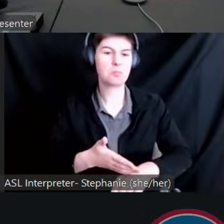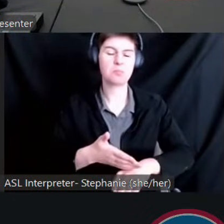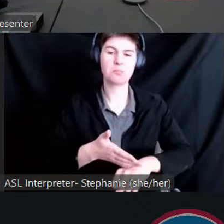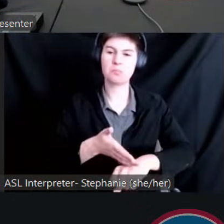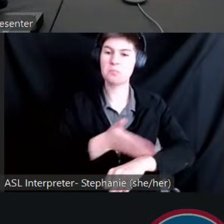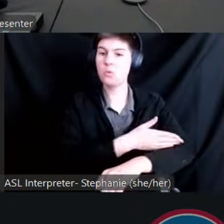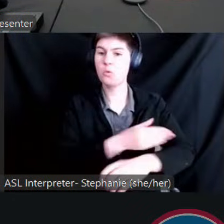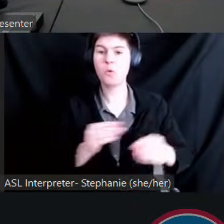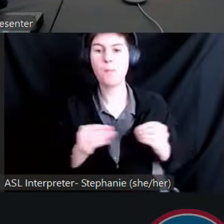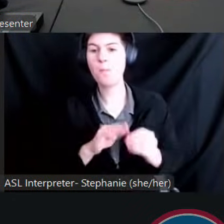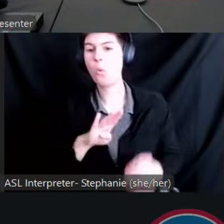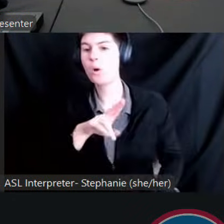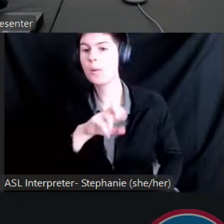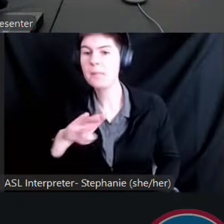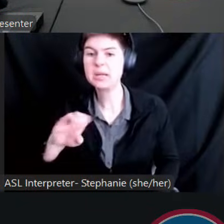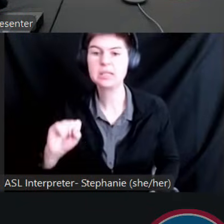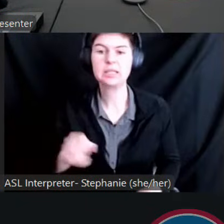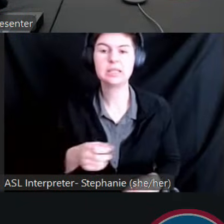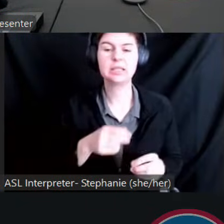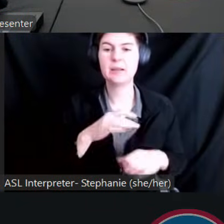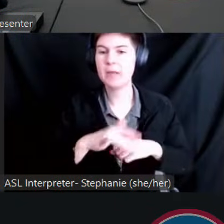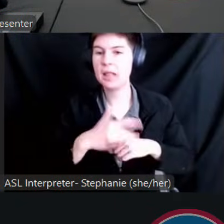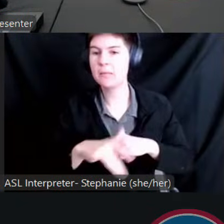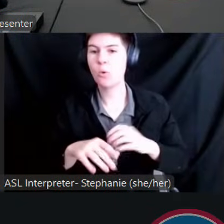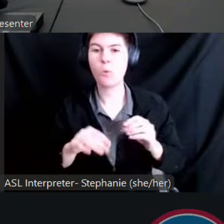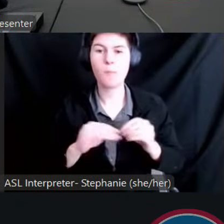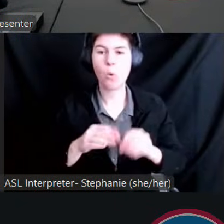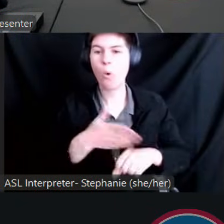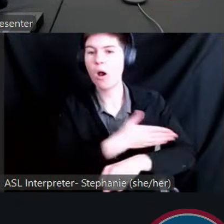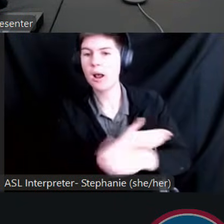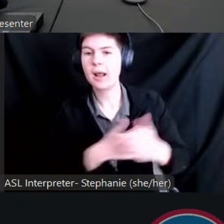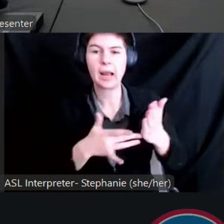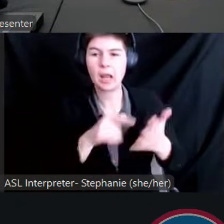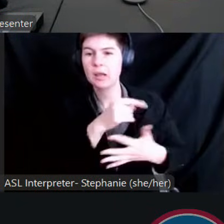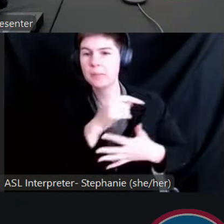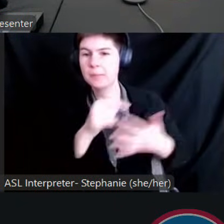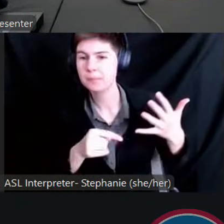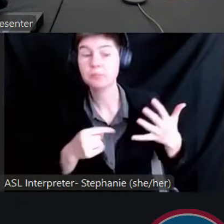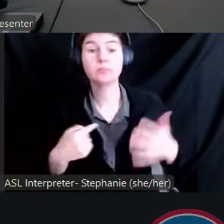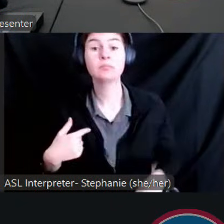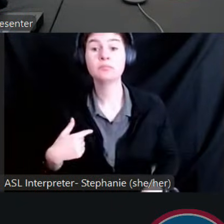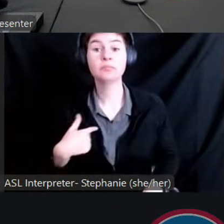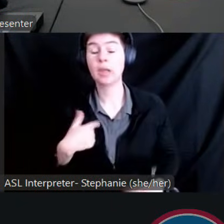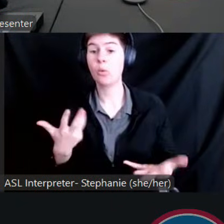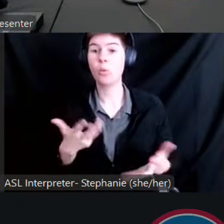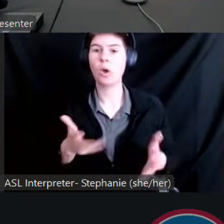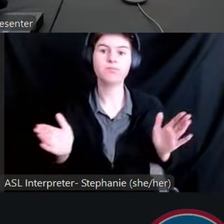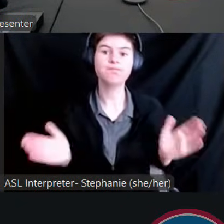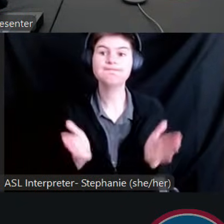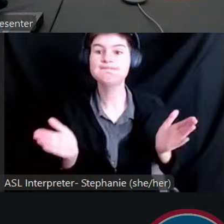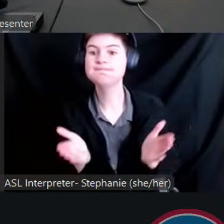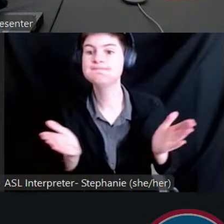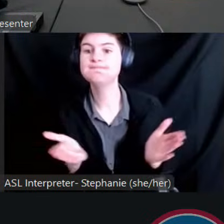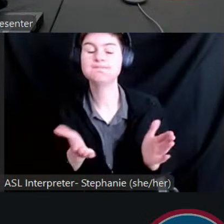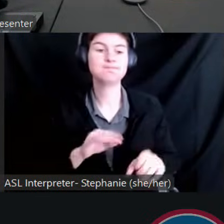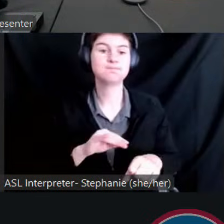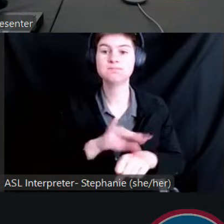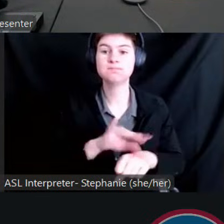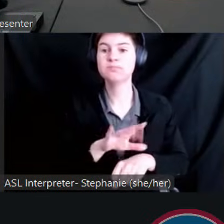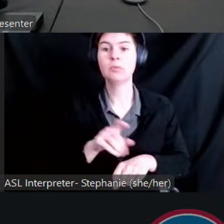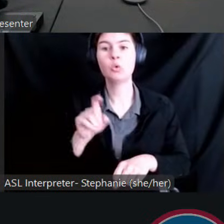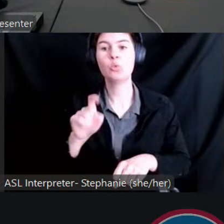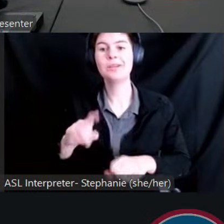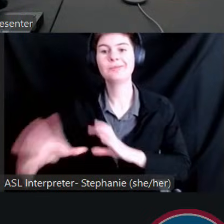of what I do every day is to, advocate for and implement bus lanes. We have to work with the city of